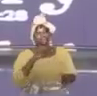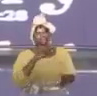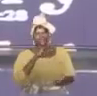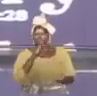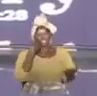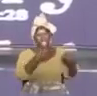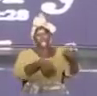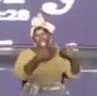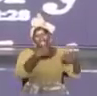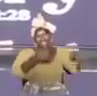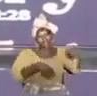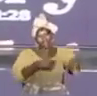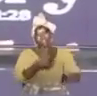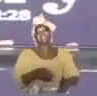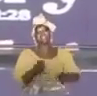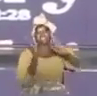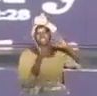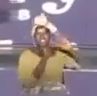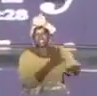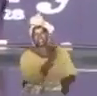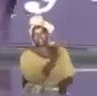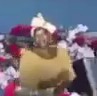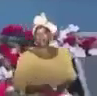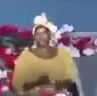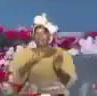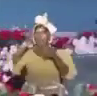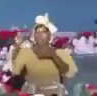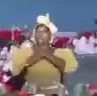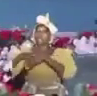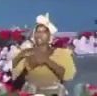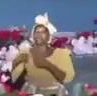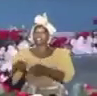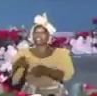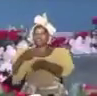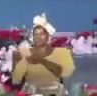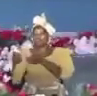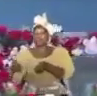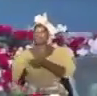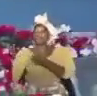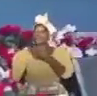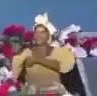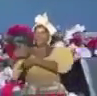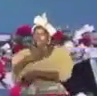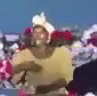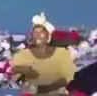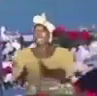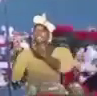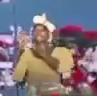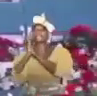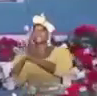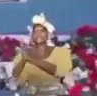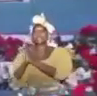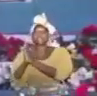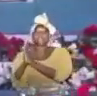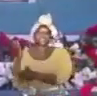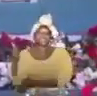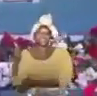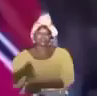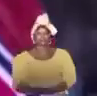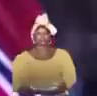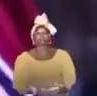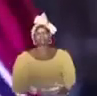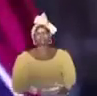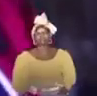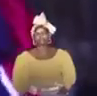calamity. Leave them in peace. Go back to the central control room of the universe and begin to pray certain things.